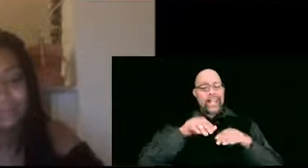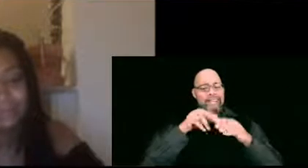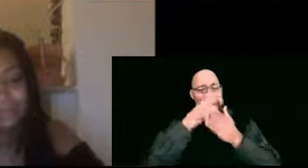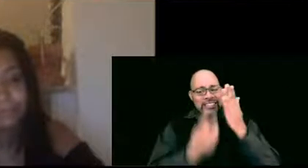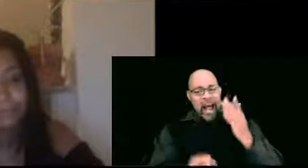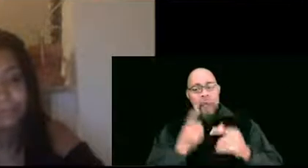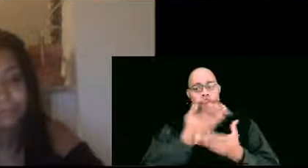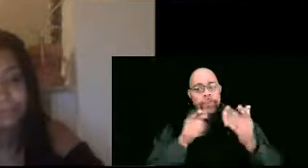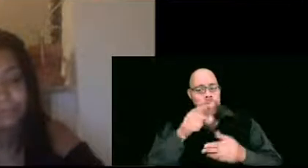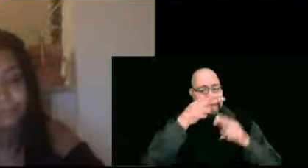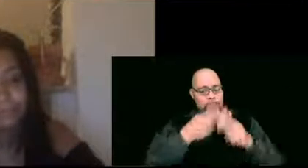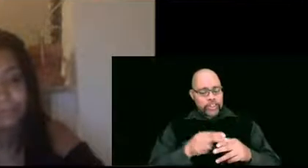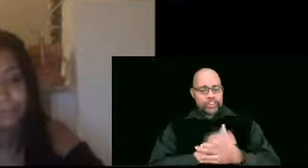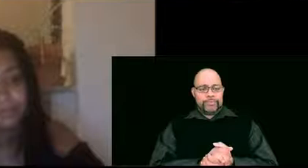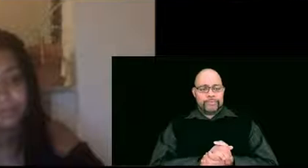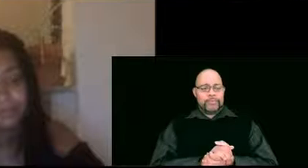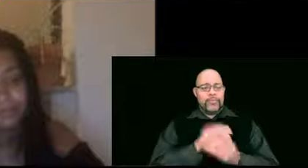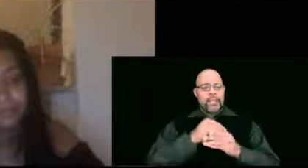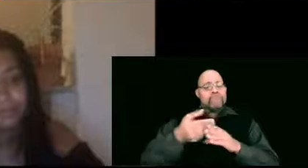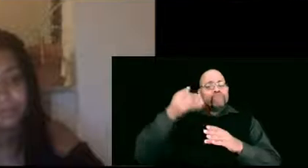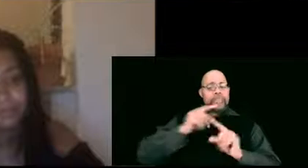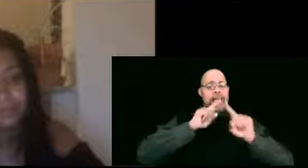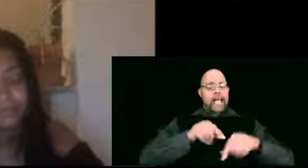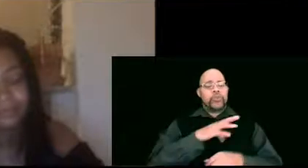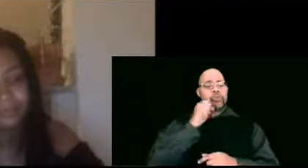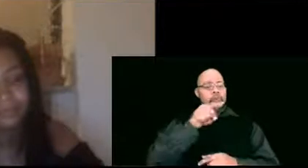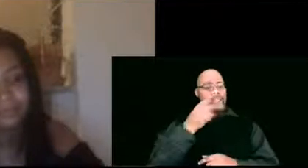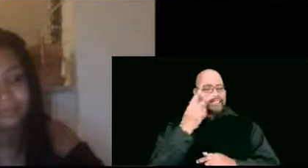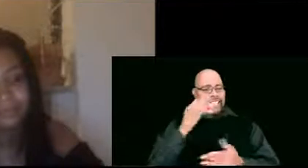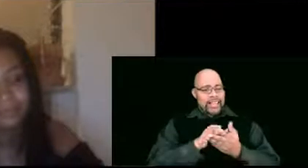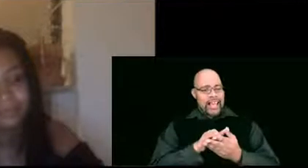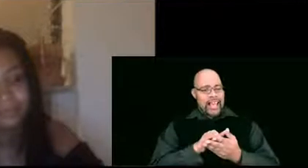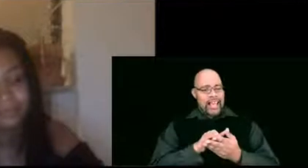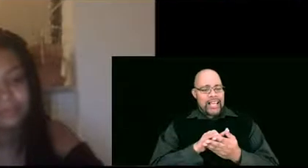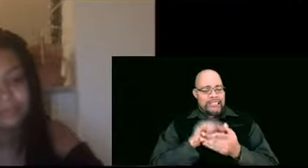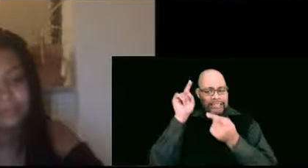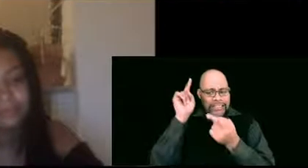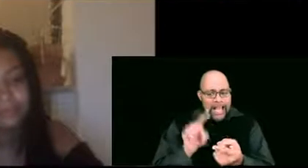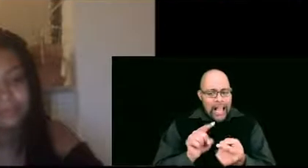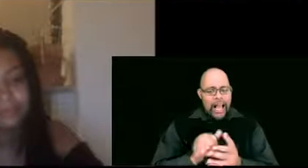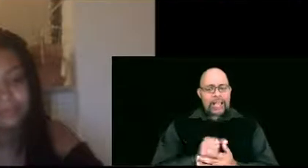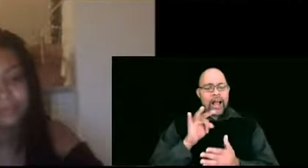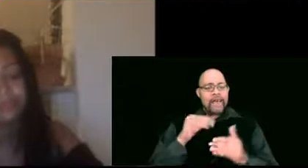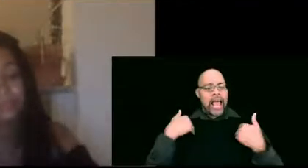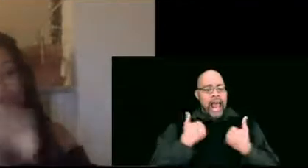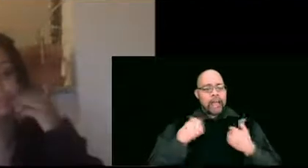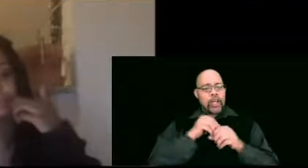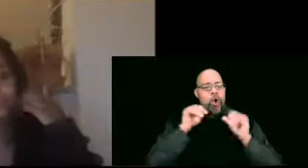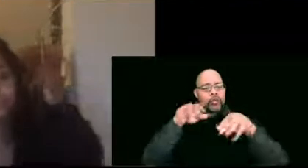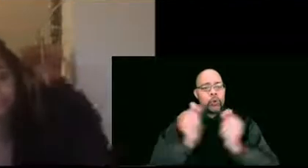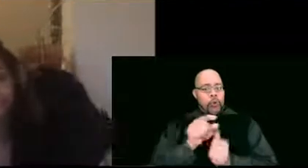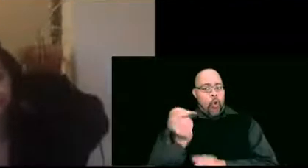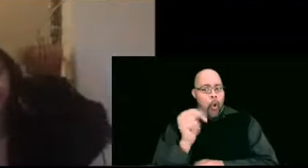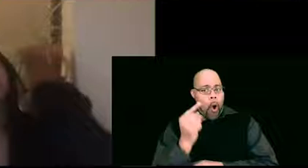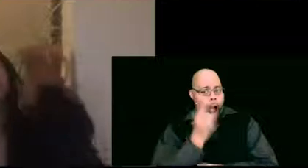much on these dives. And one thing that you also mentioned in a previous answer was you've seen this decline of organisms in